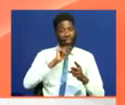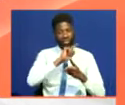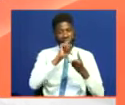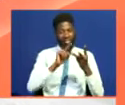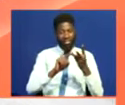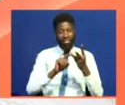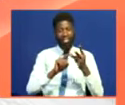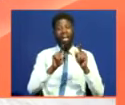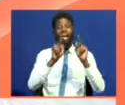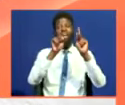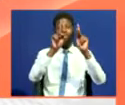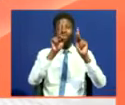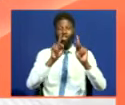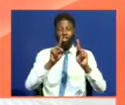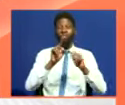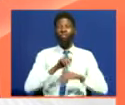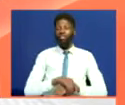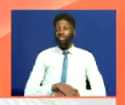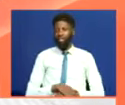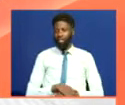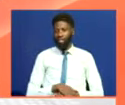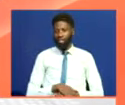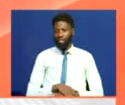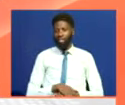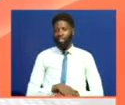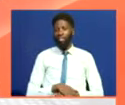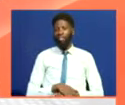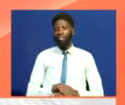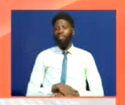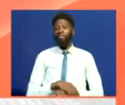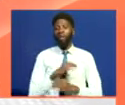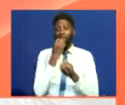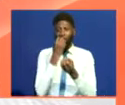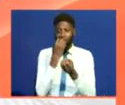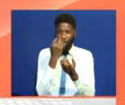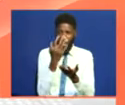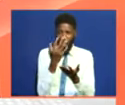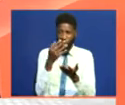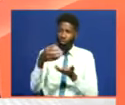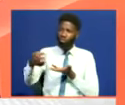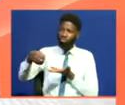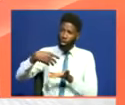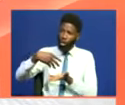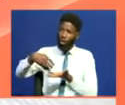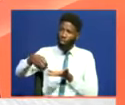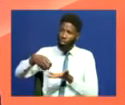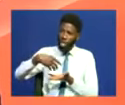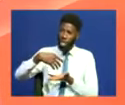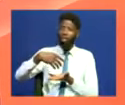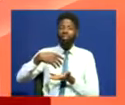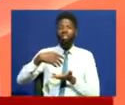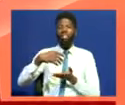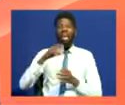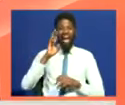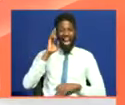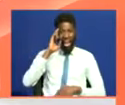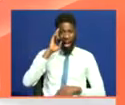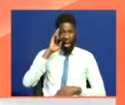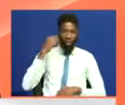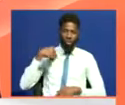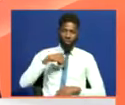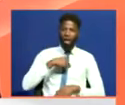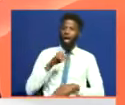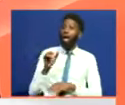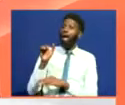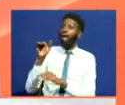in, and the reason even we were reaching out to the families is because, one, the case does not end